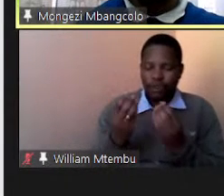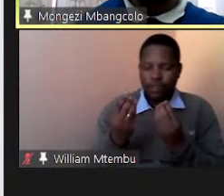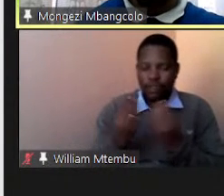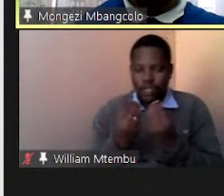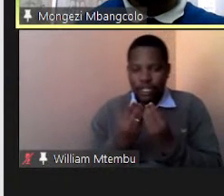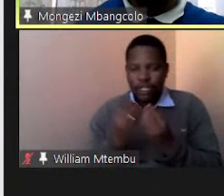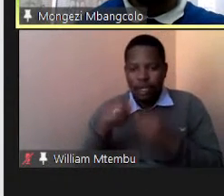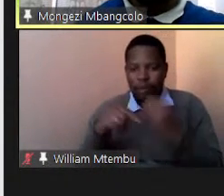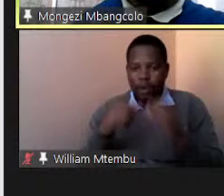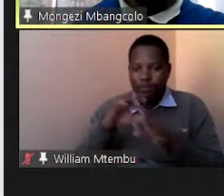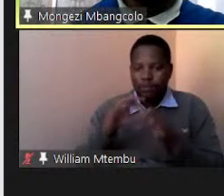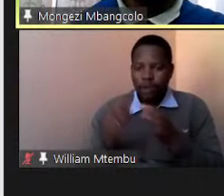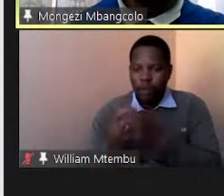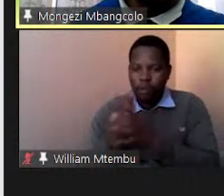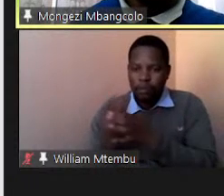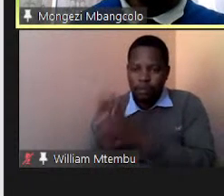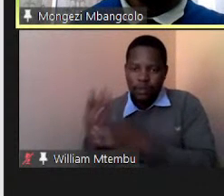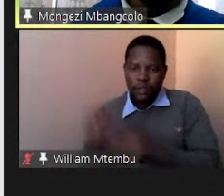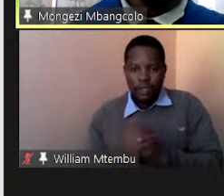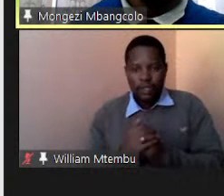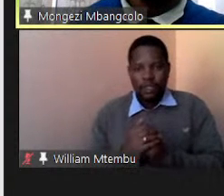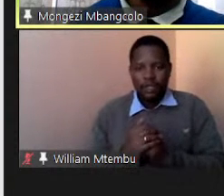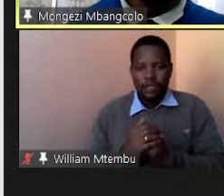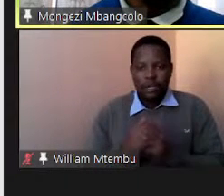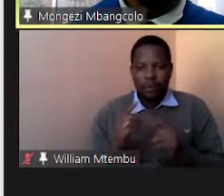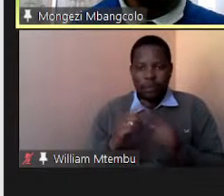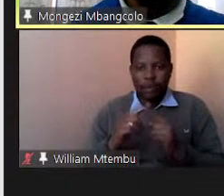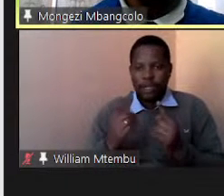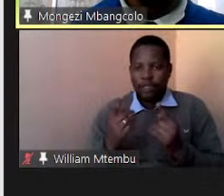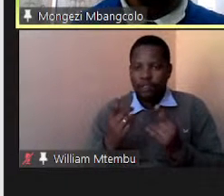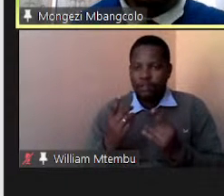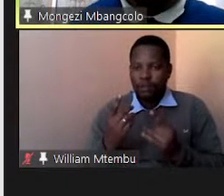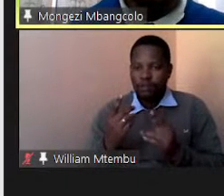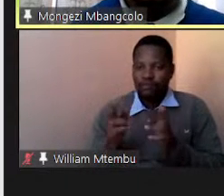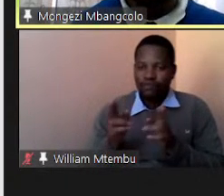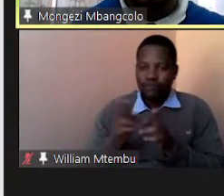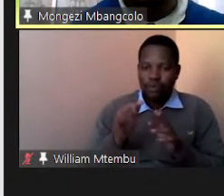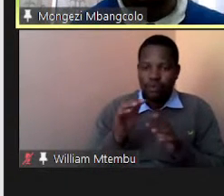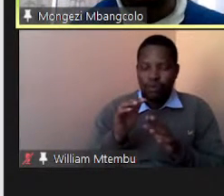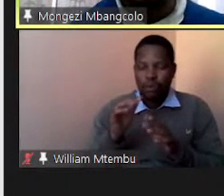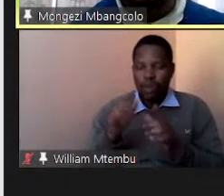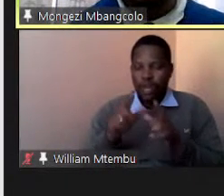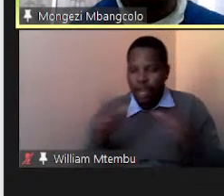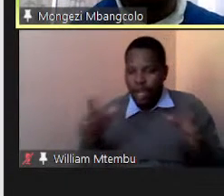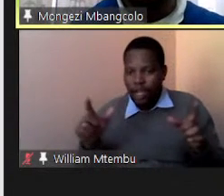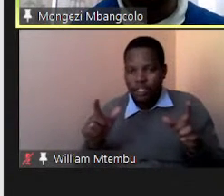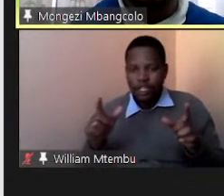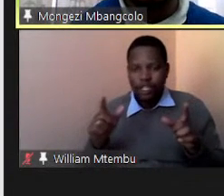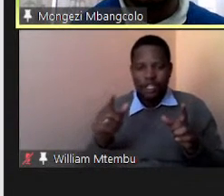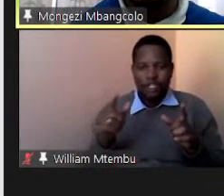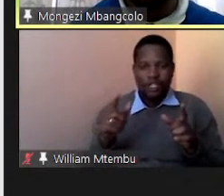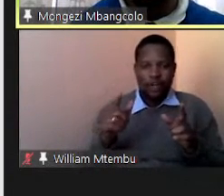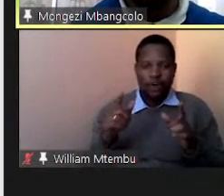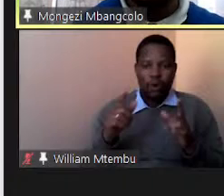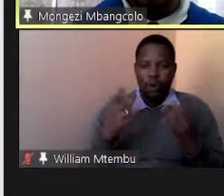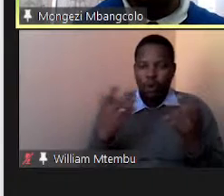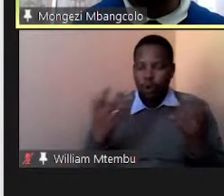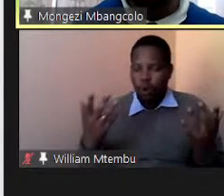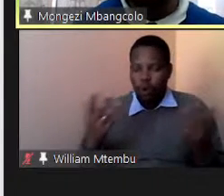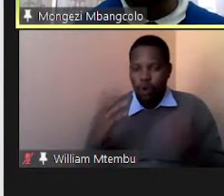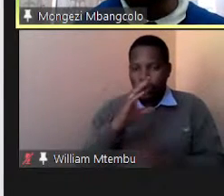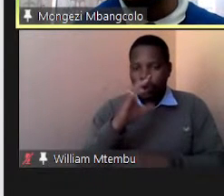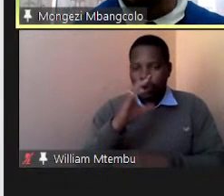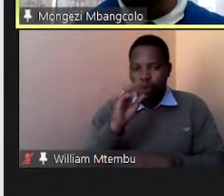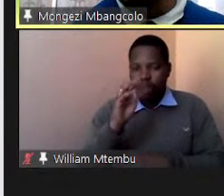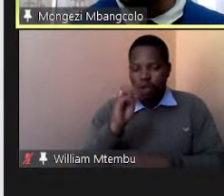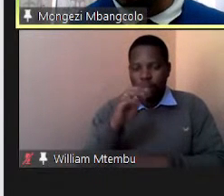in the hands of those few large institutions or companies, and anything